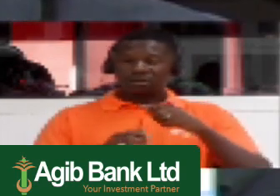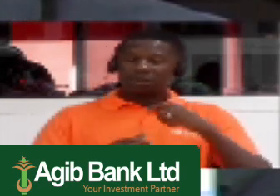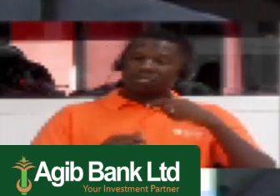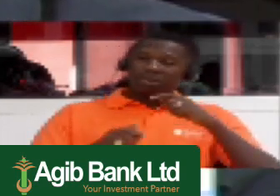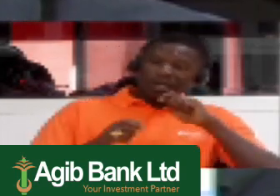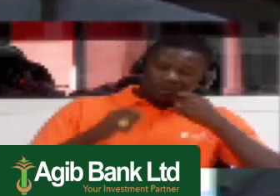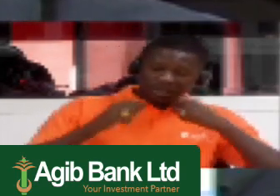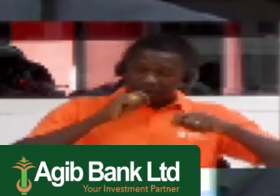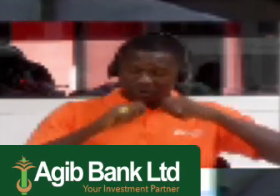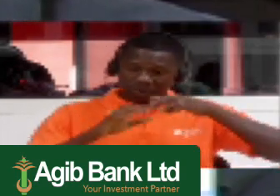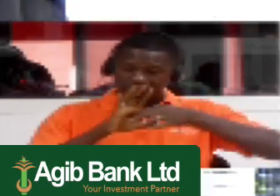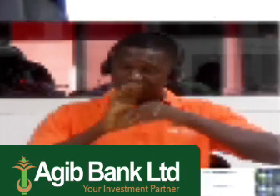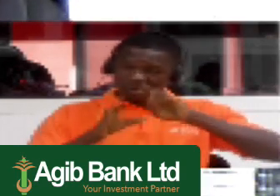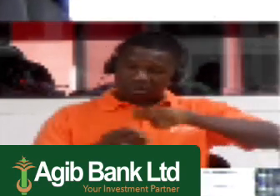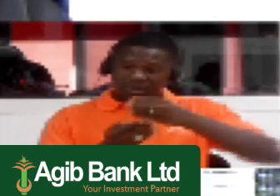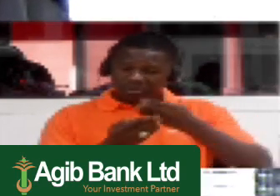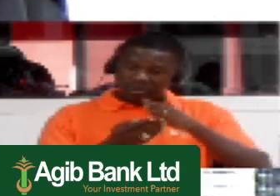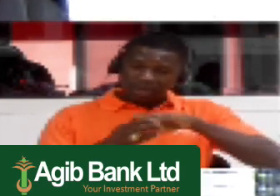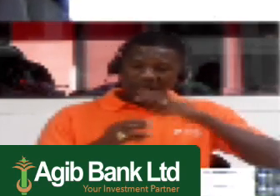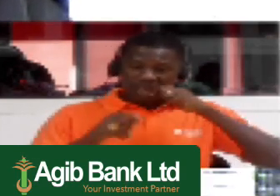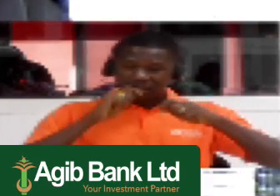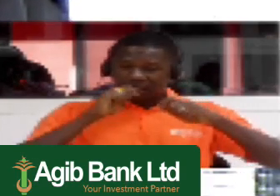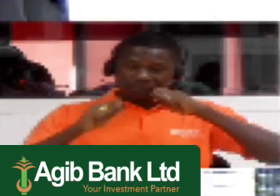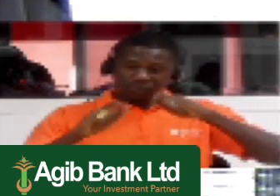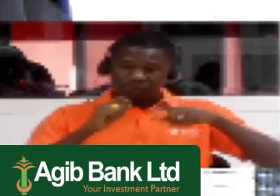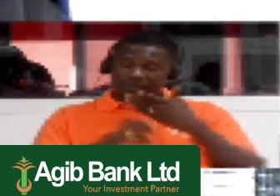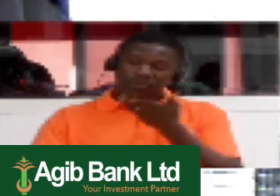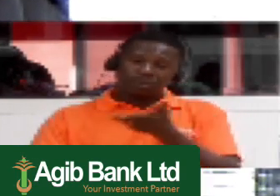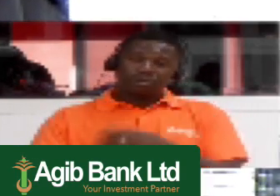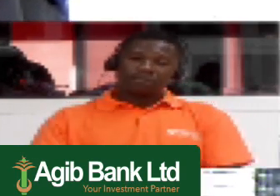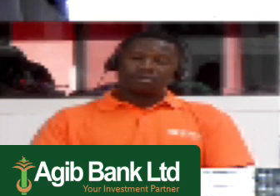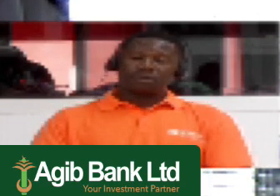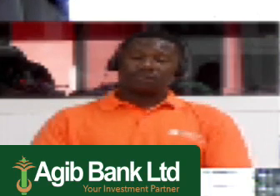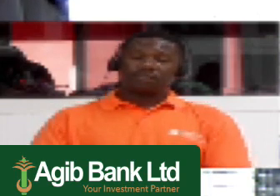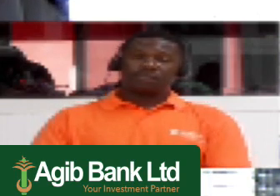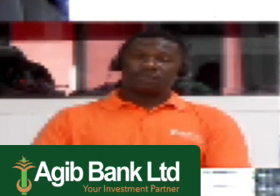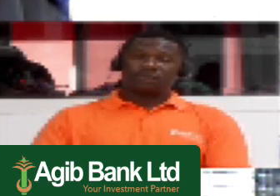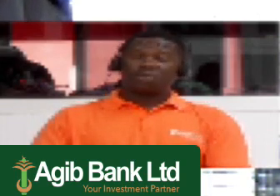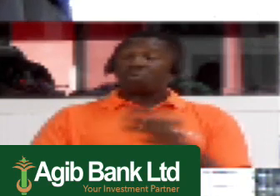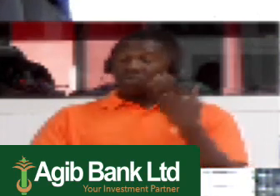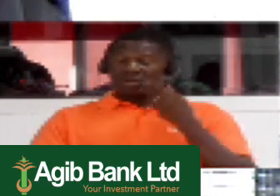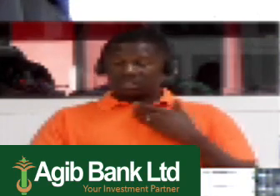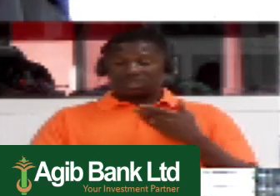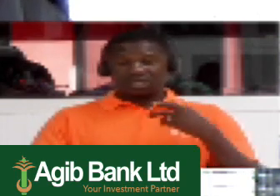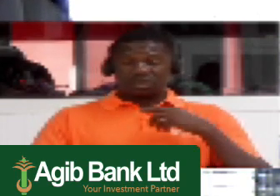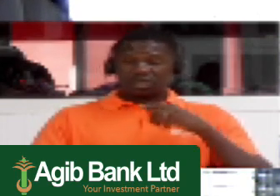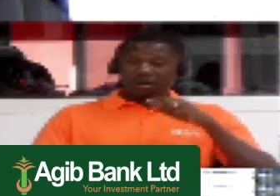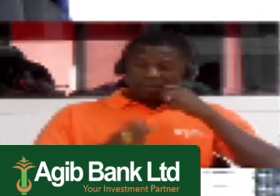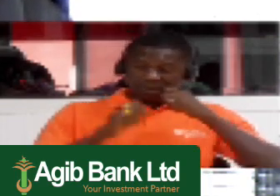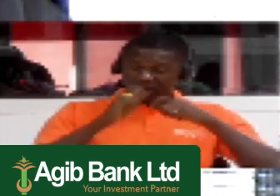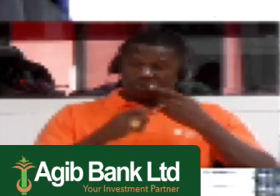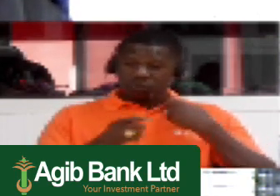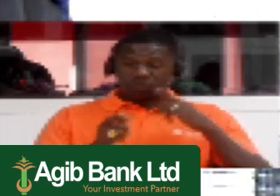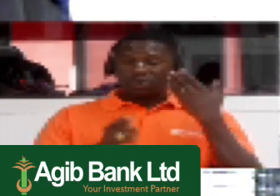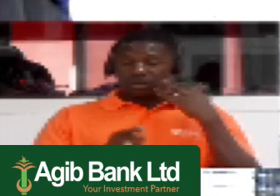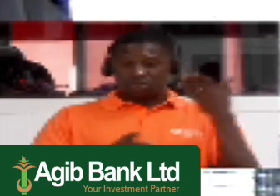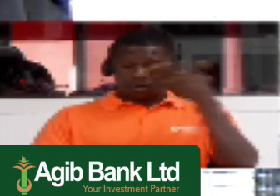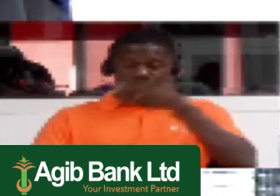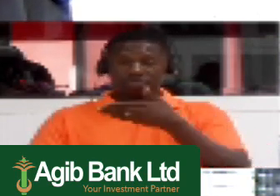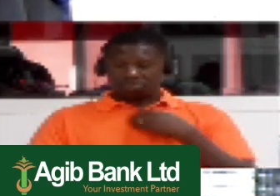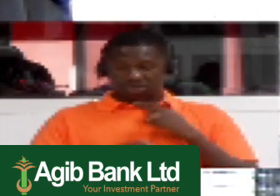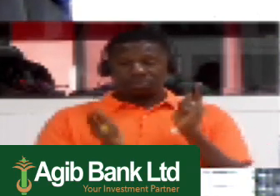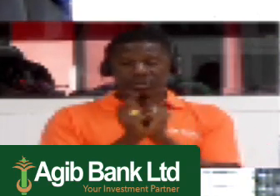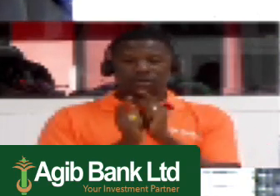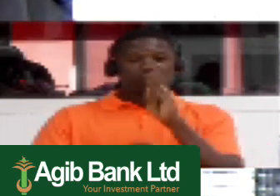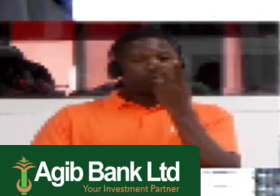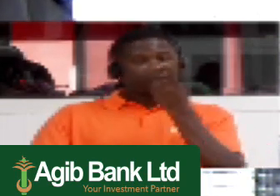the barbecue, ni nata, because sinya fulanga attend tavern. Well, there are barbecues when they come, because I